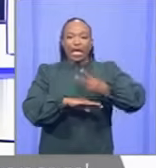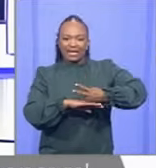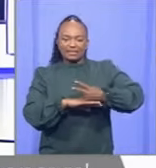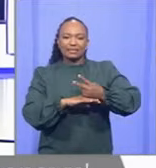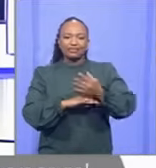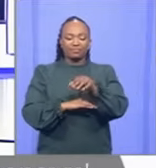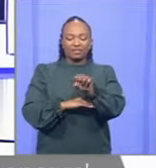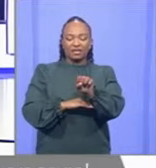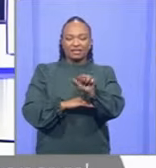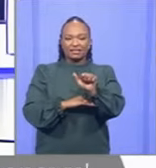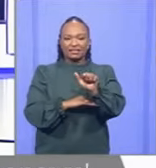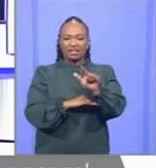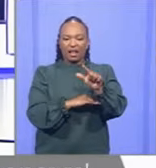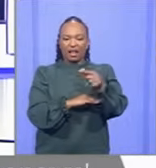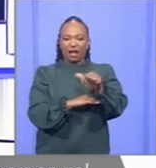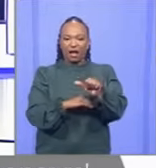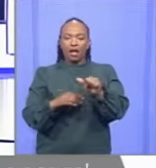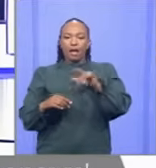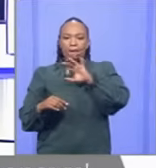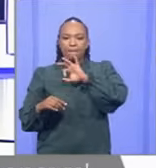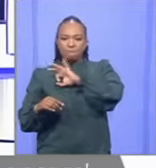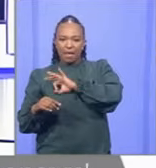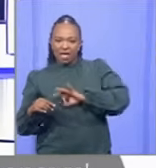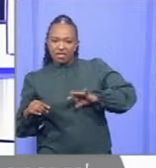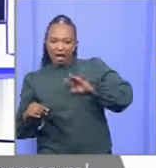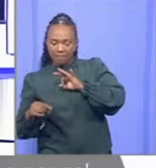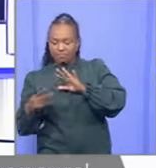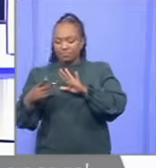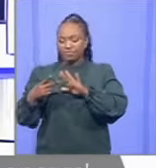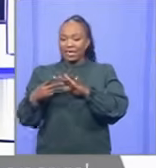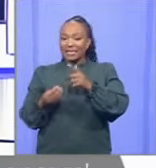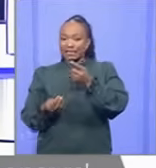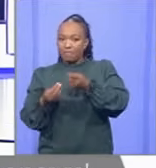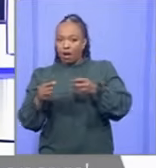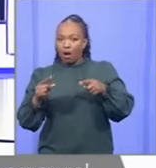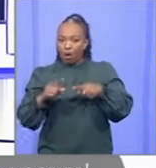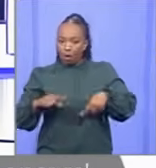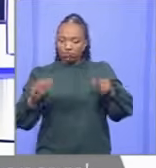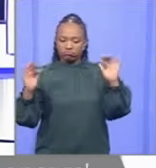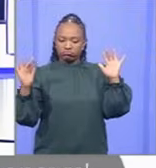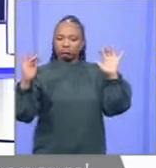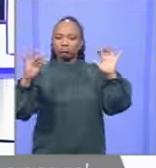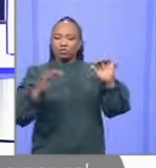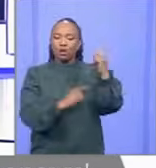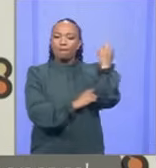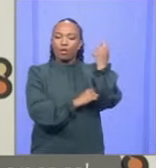go kopane dimeyara le dispikara tša mebasepala ka Polokwane Limpopo.